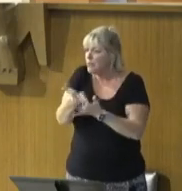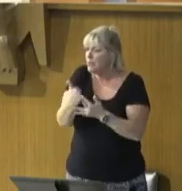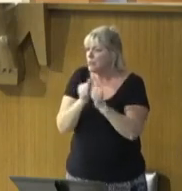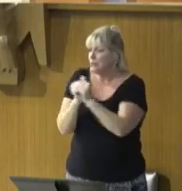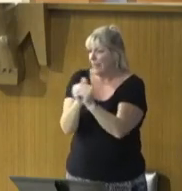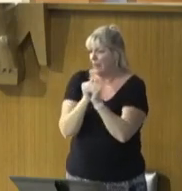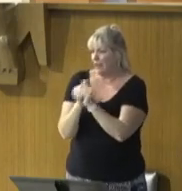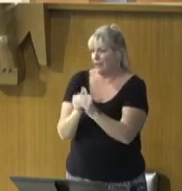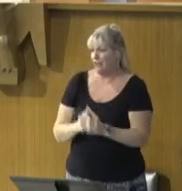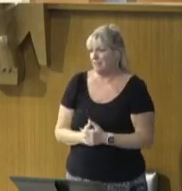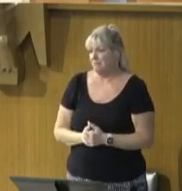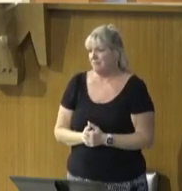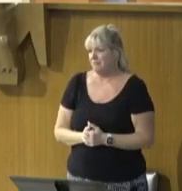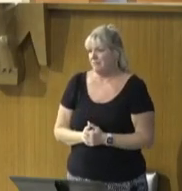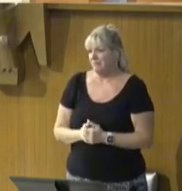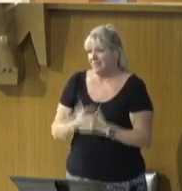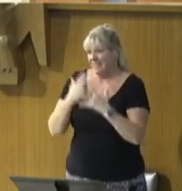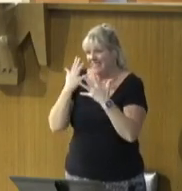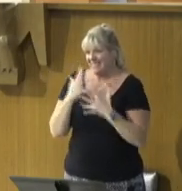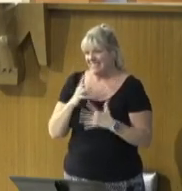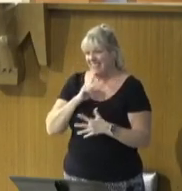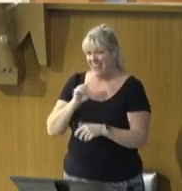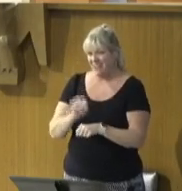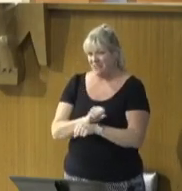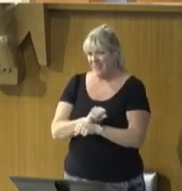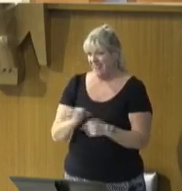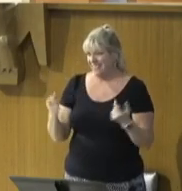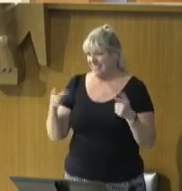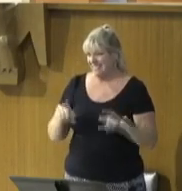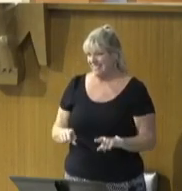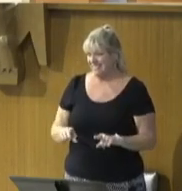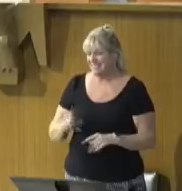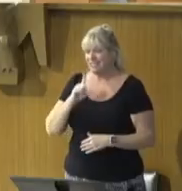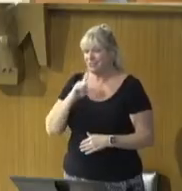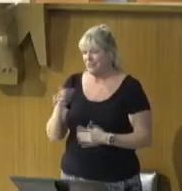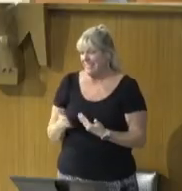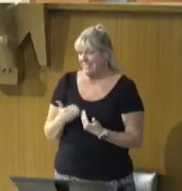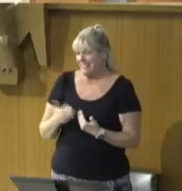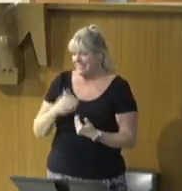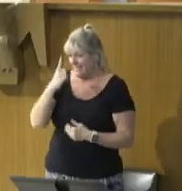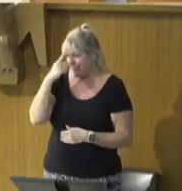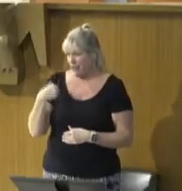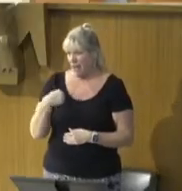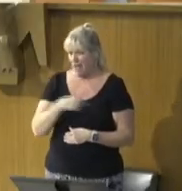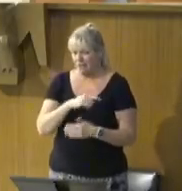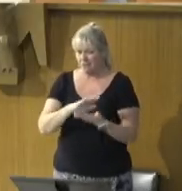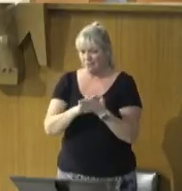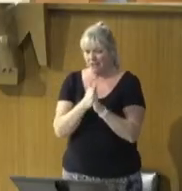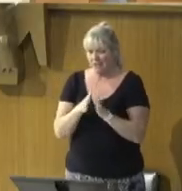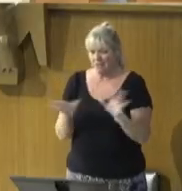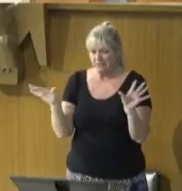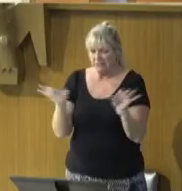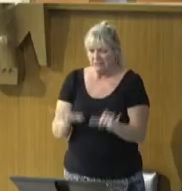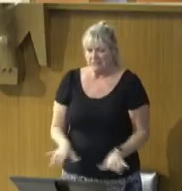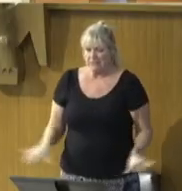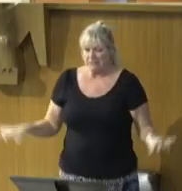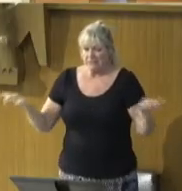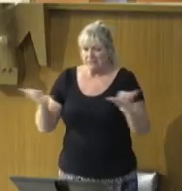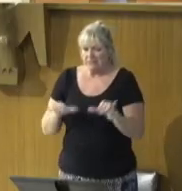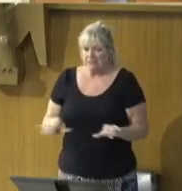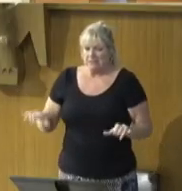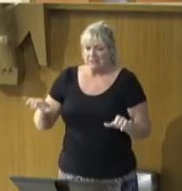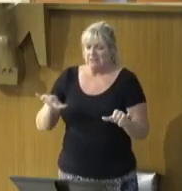The sad reality though is that it is so easy for us to get caught up in the same systems of oppression